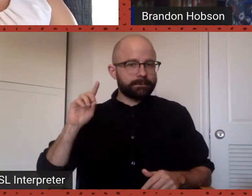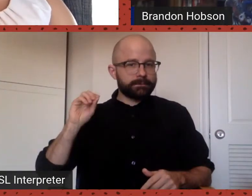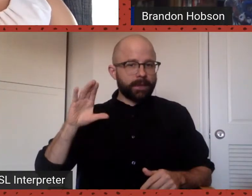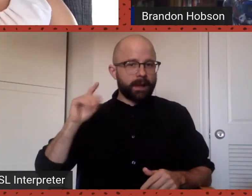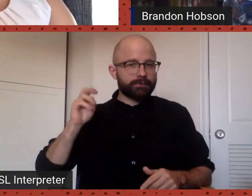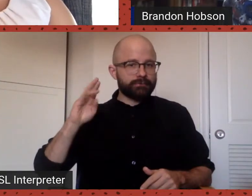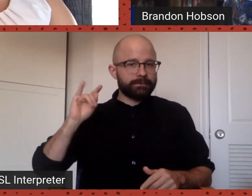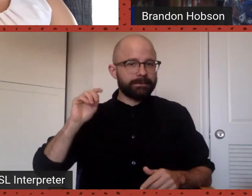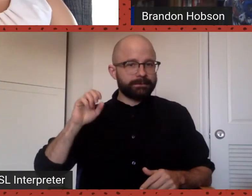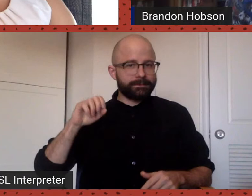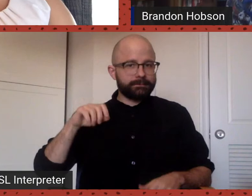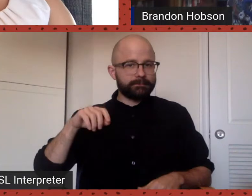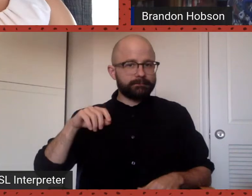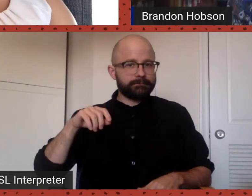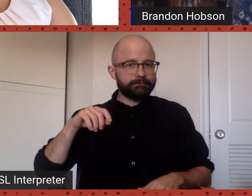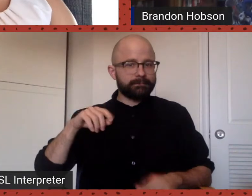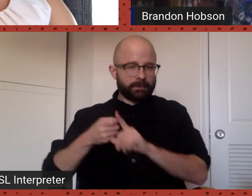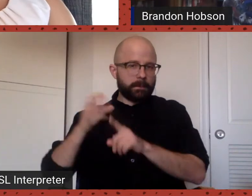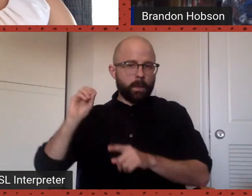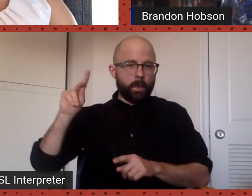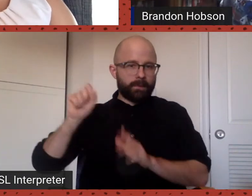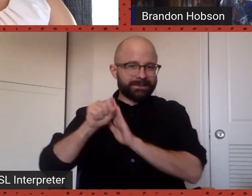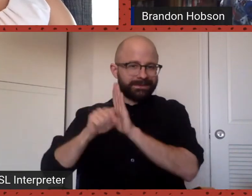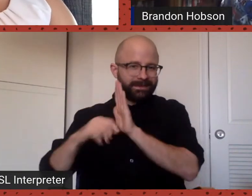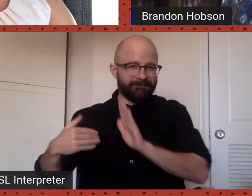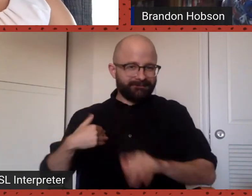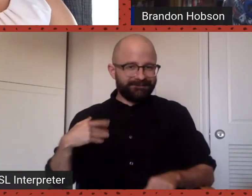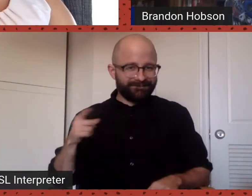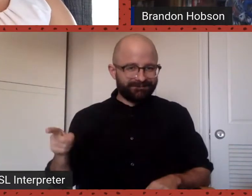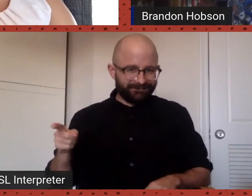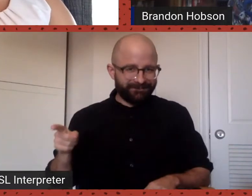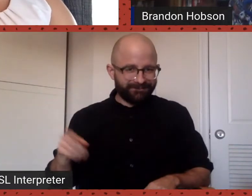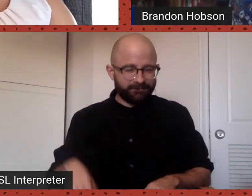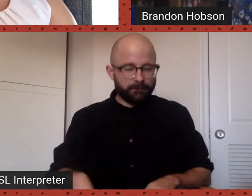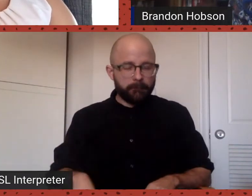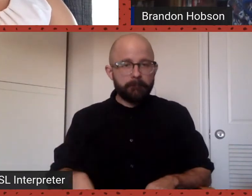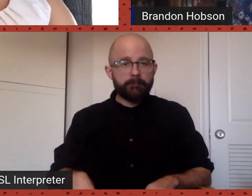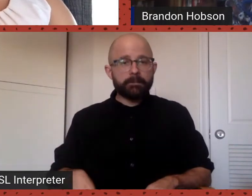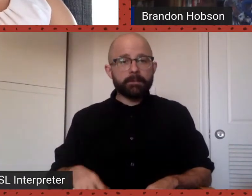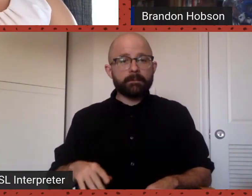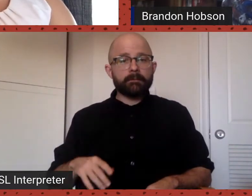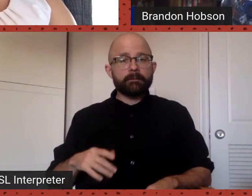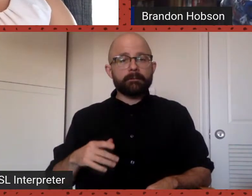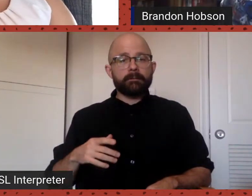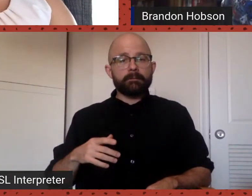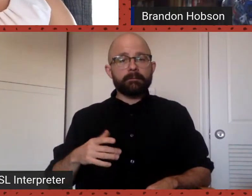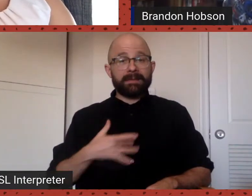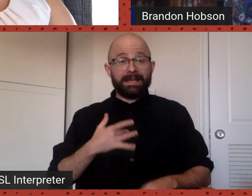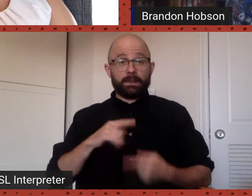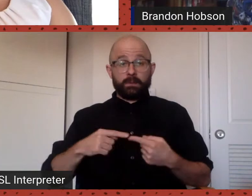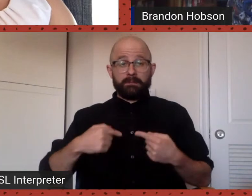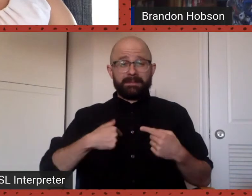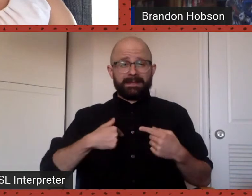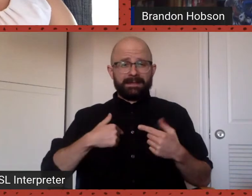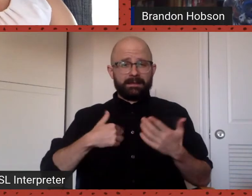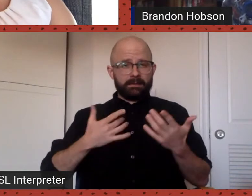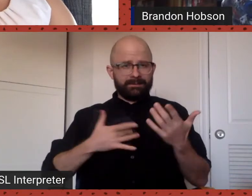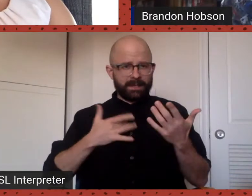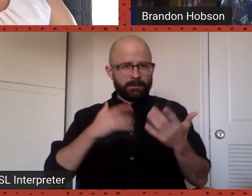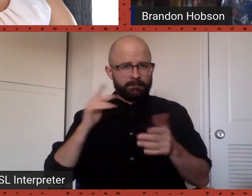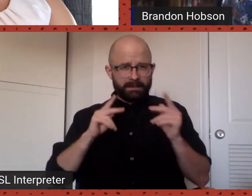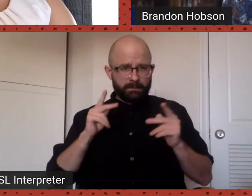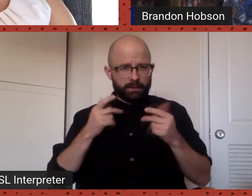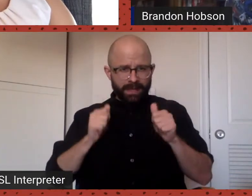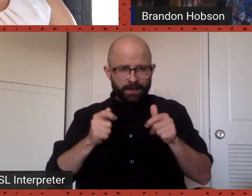Oklahoma State. But it seems to me that a lot of people want to try to get information as if they want me